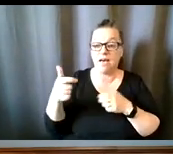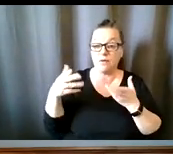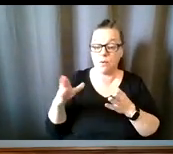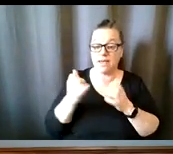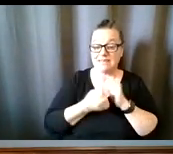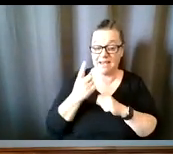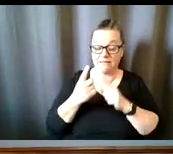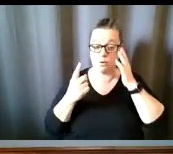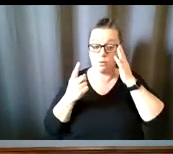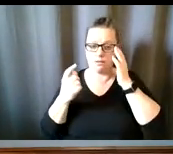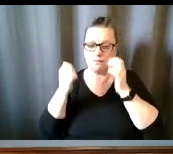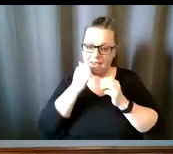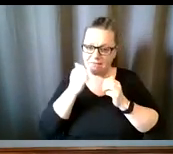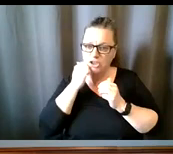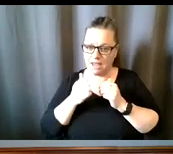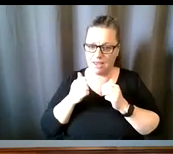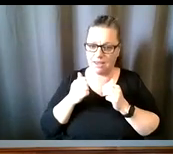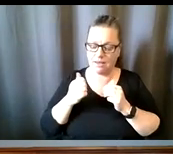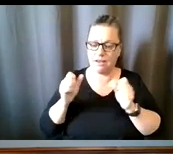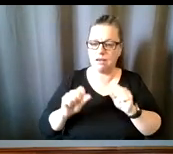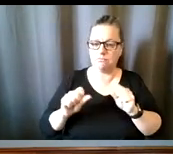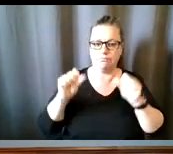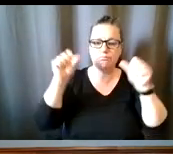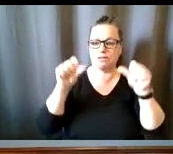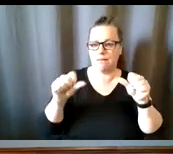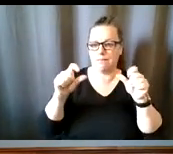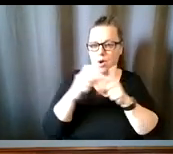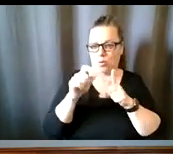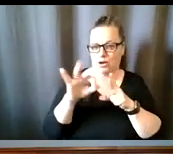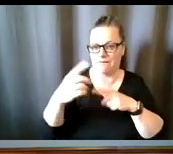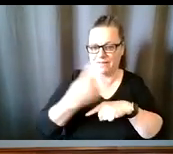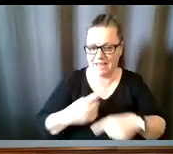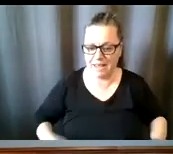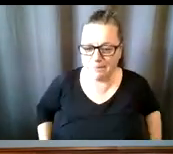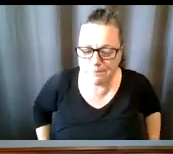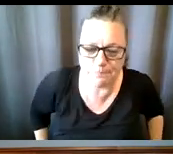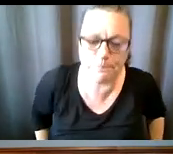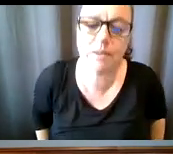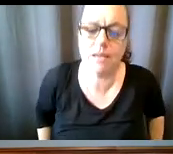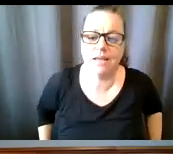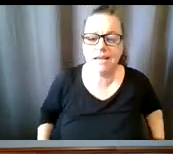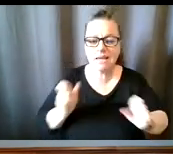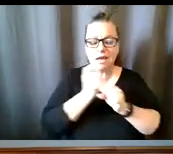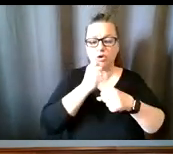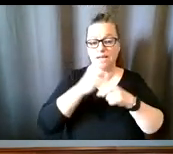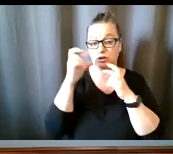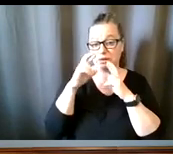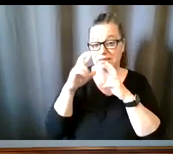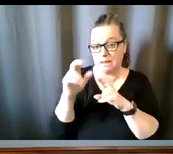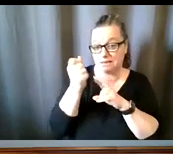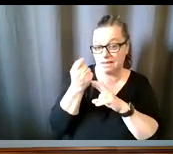that everybody, every day, puts up a word of the day. This is, it creates respect and understanding among team members because they're putting